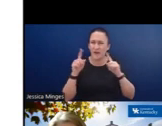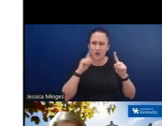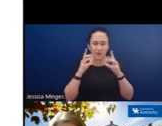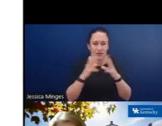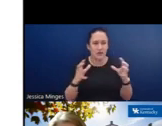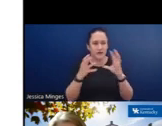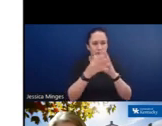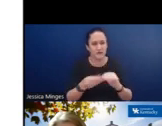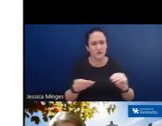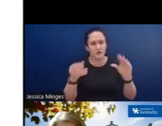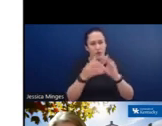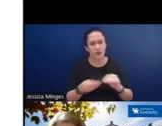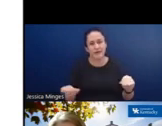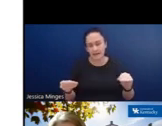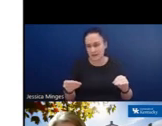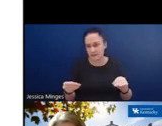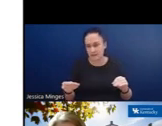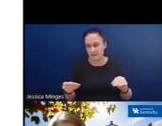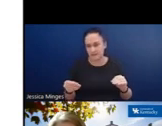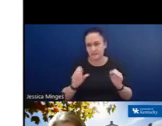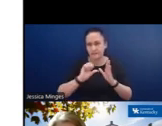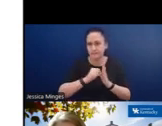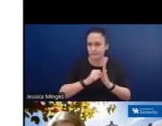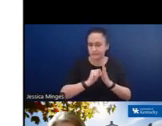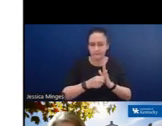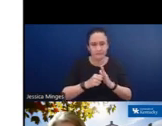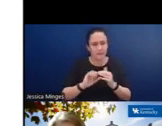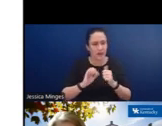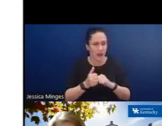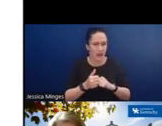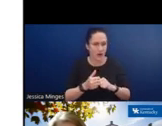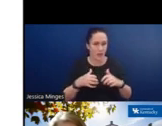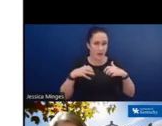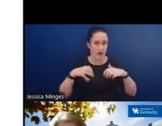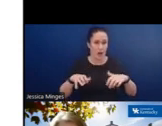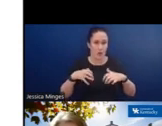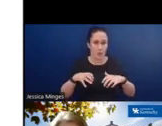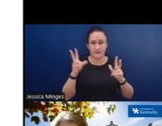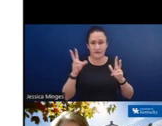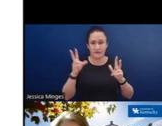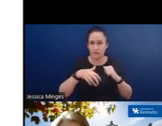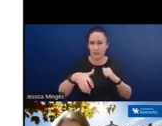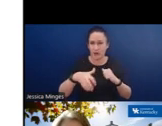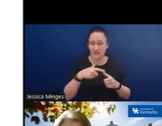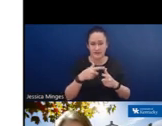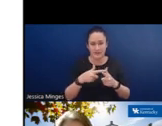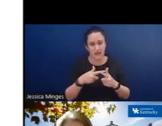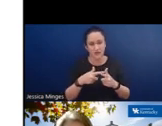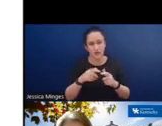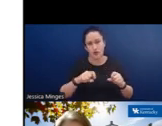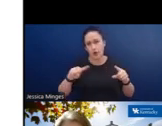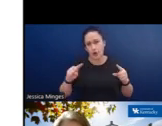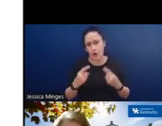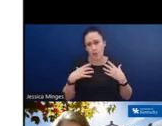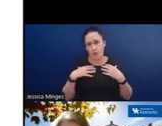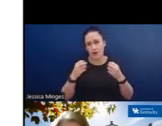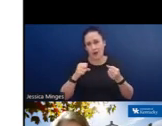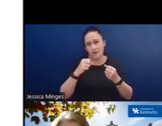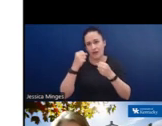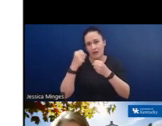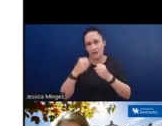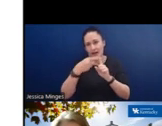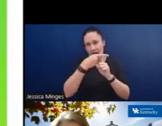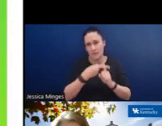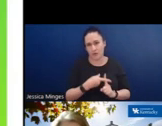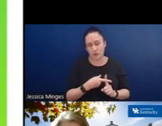stories that just sort of reiterating how an unwanted pregnancy could harm recovery capital. And so we